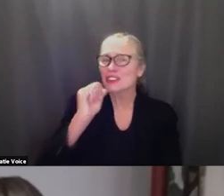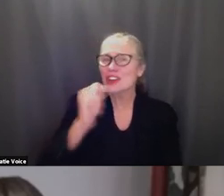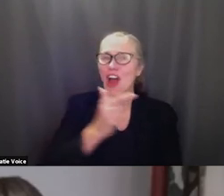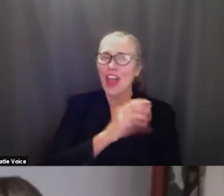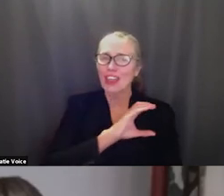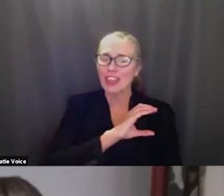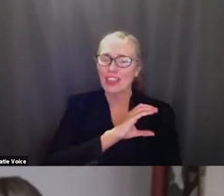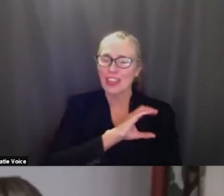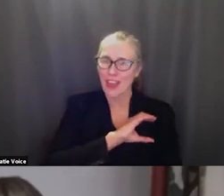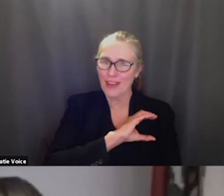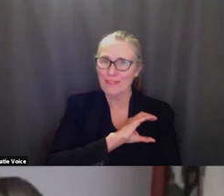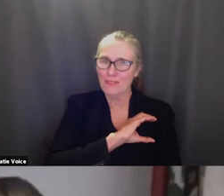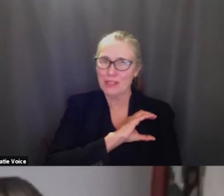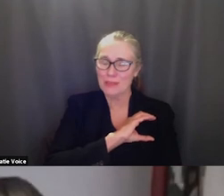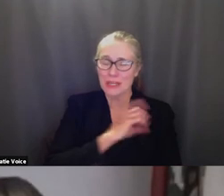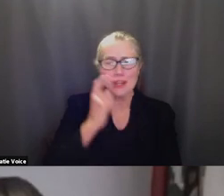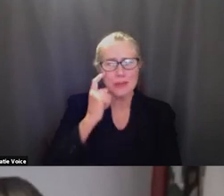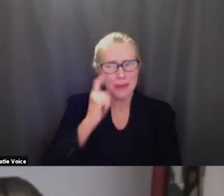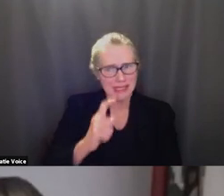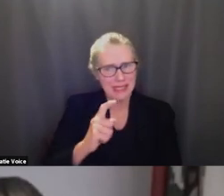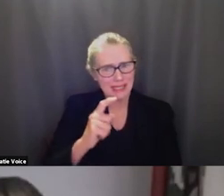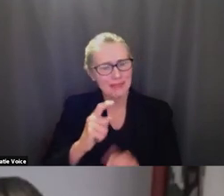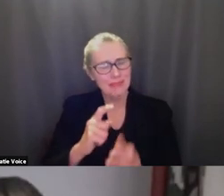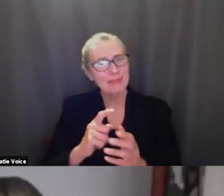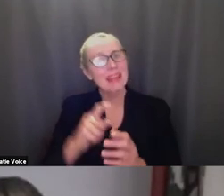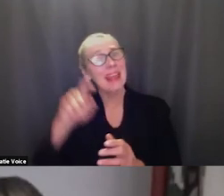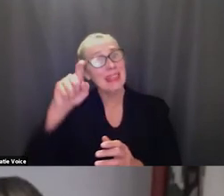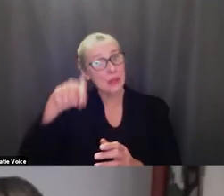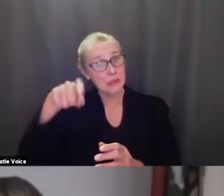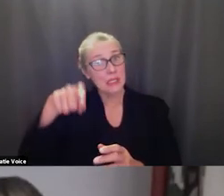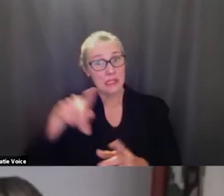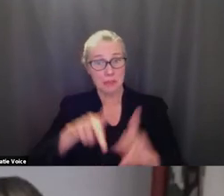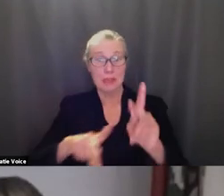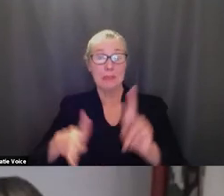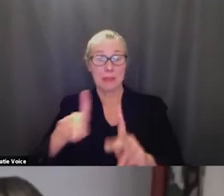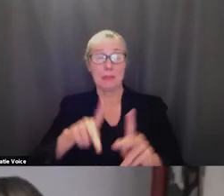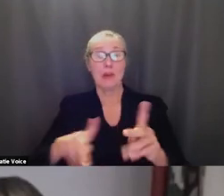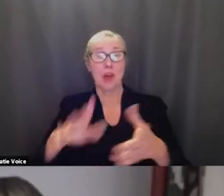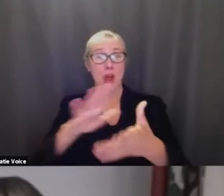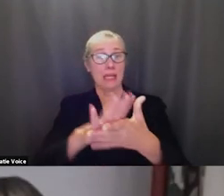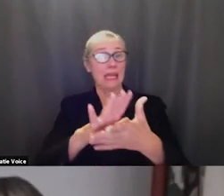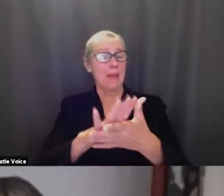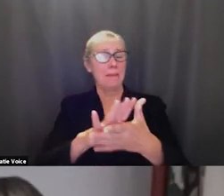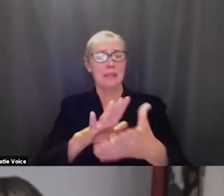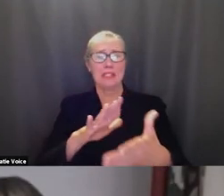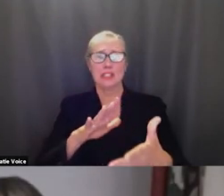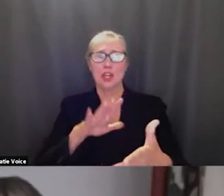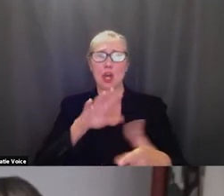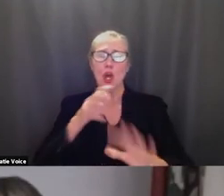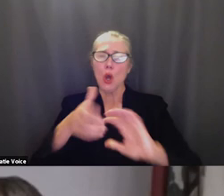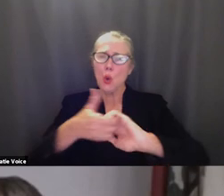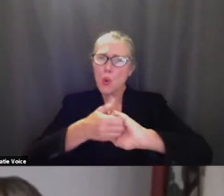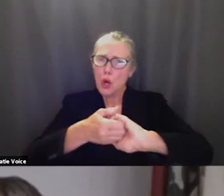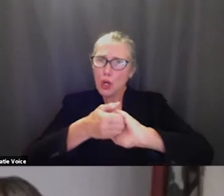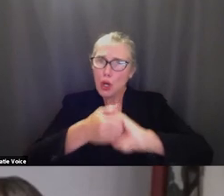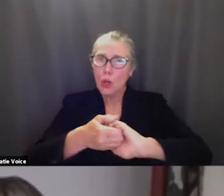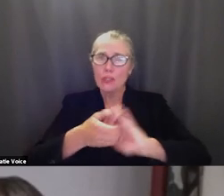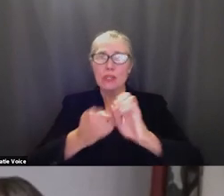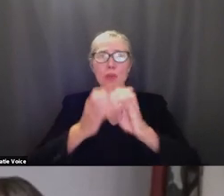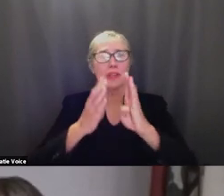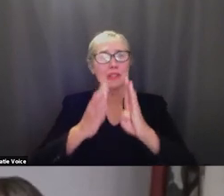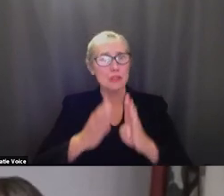include a recognition that there need to be people on campus working very closely with students on the